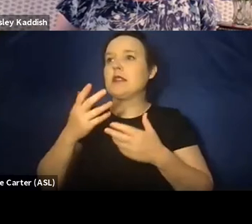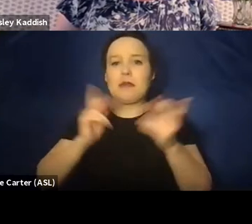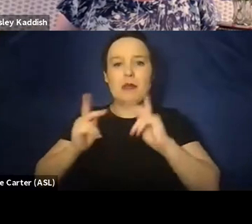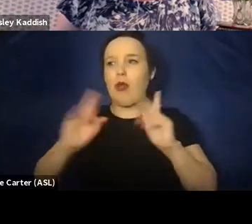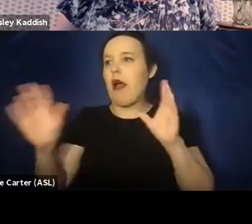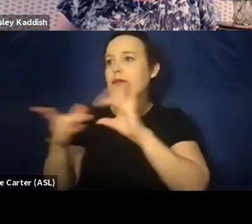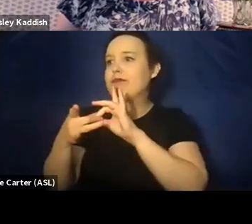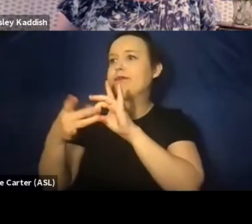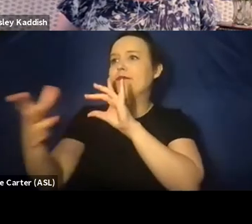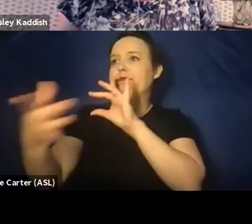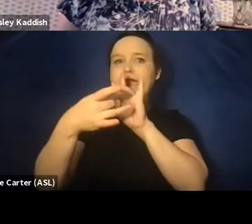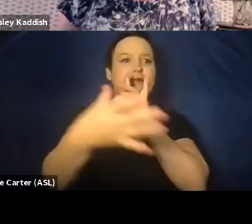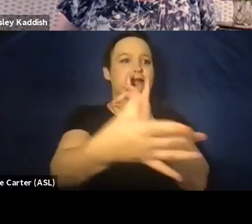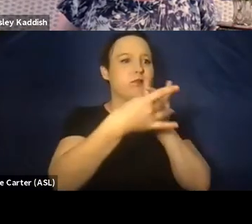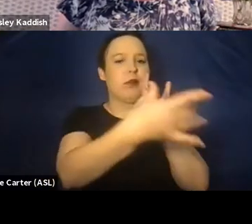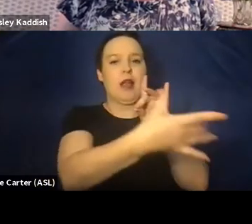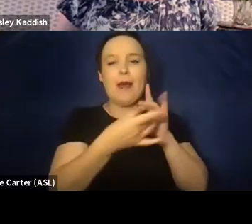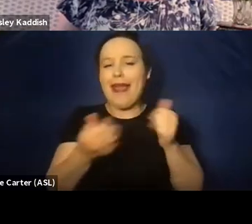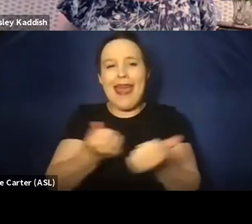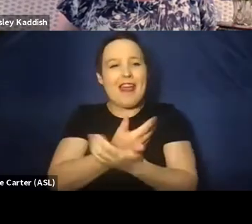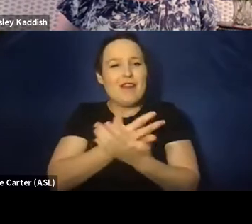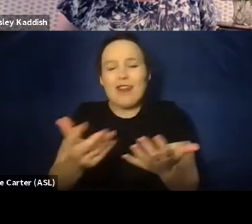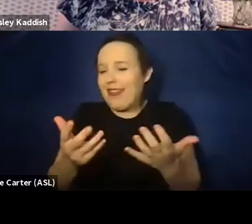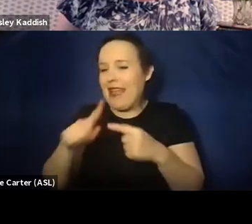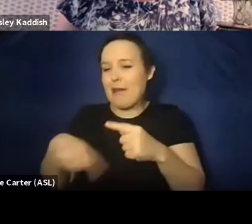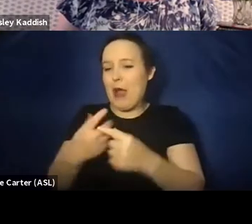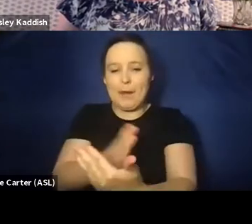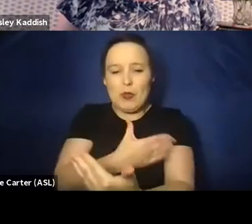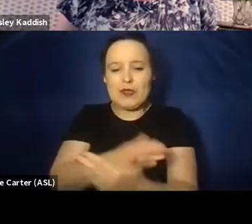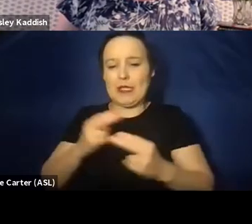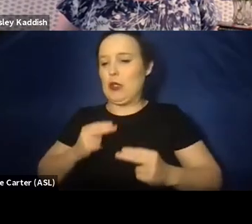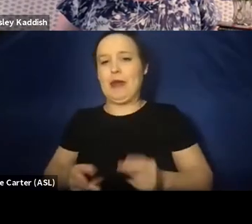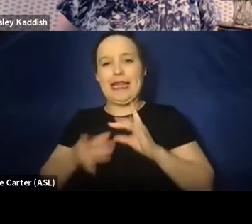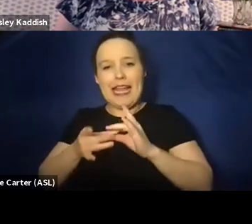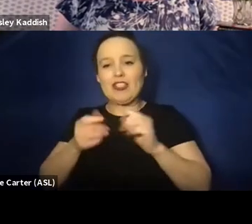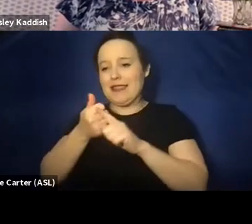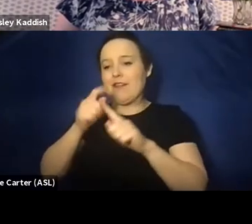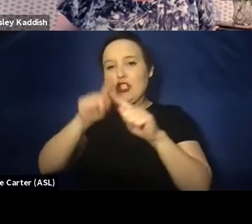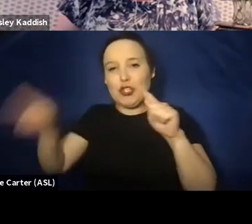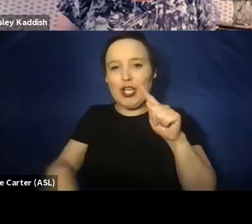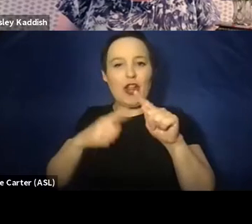is circular. Everything that goes into playing an instrument is circular. There are no verticals.